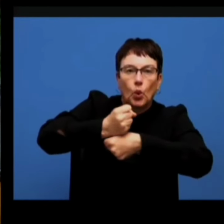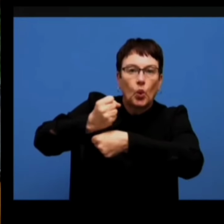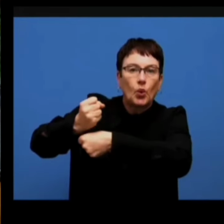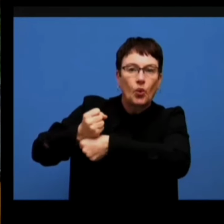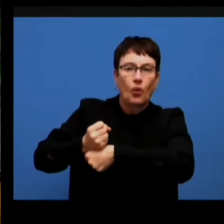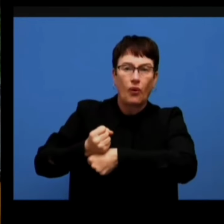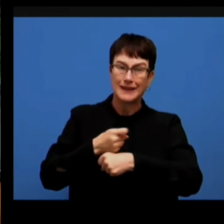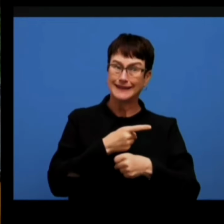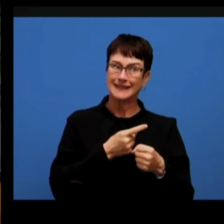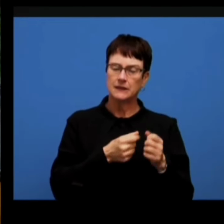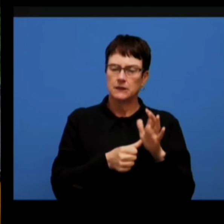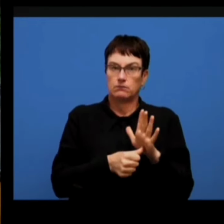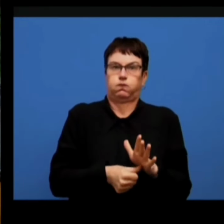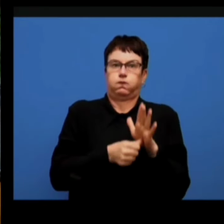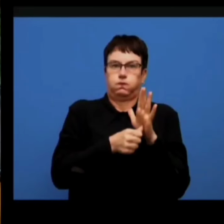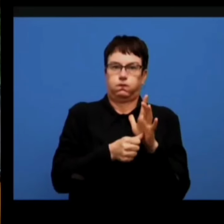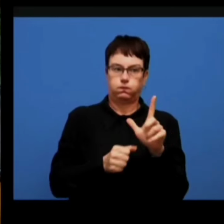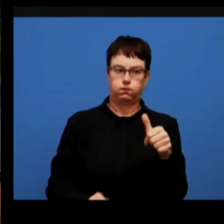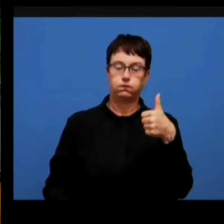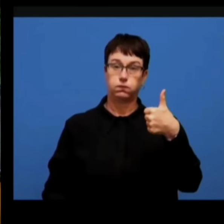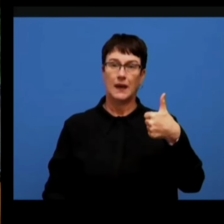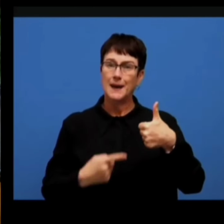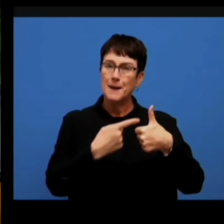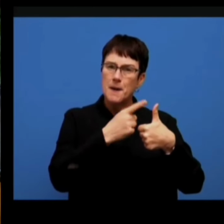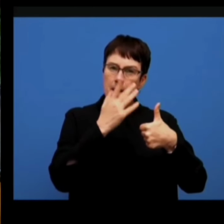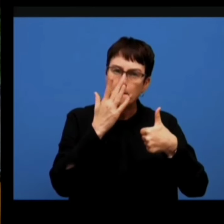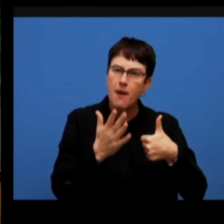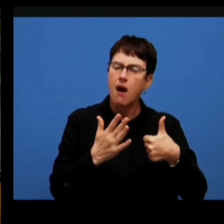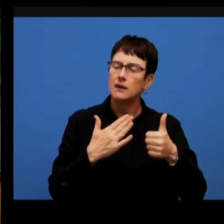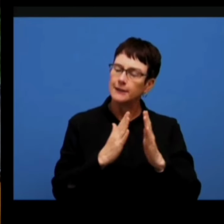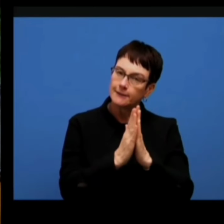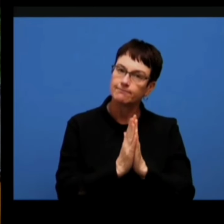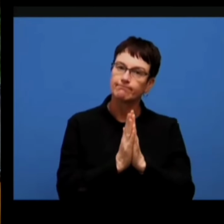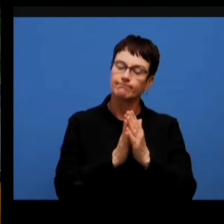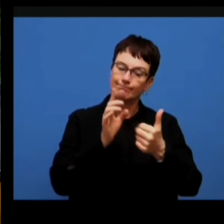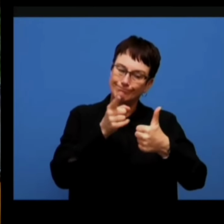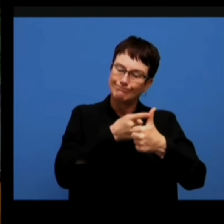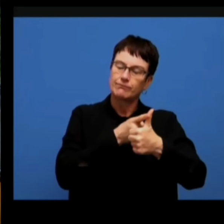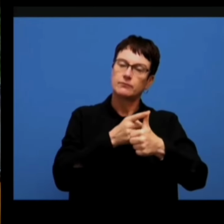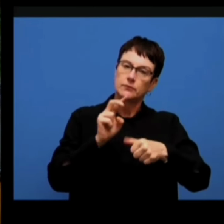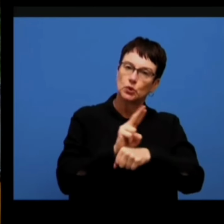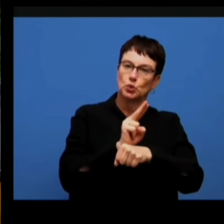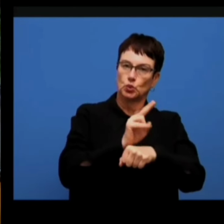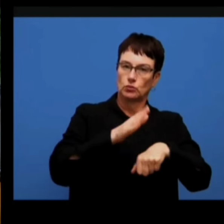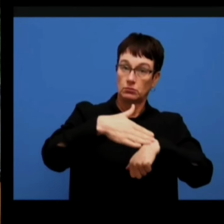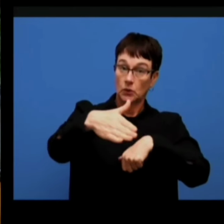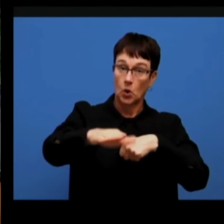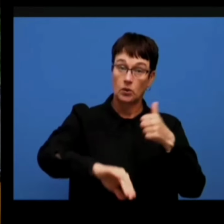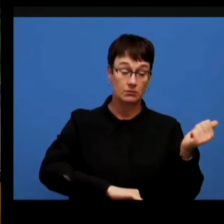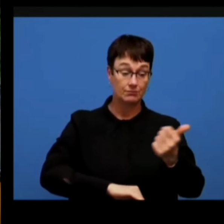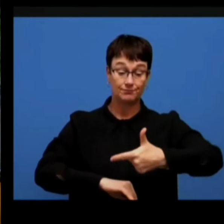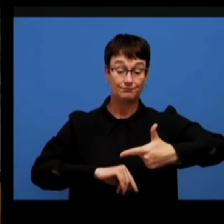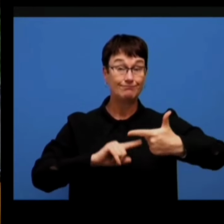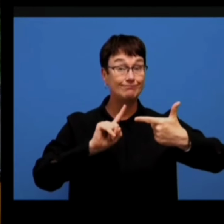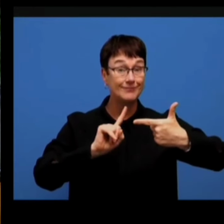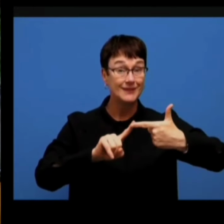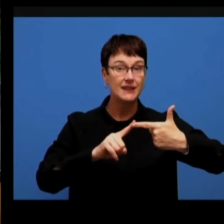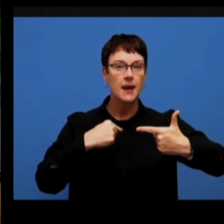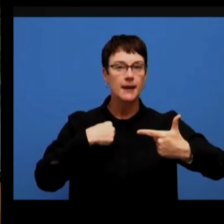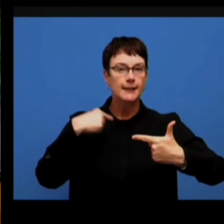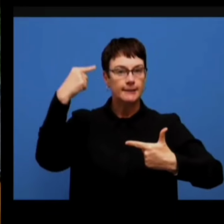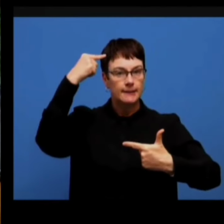Second, the endorsement of an ambitious review of the United Nations peacebuilding architecture, which can work